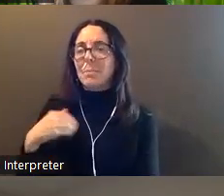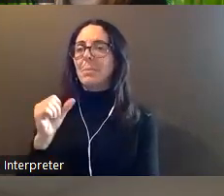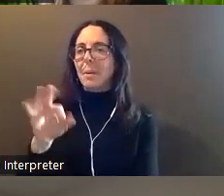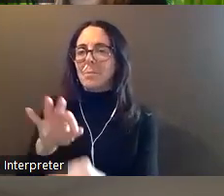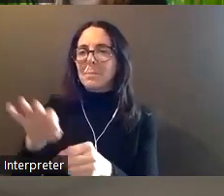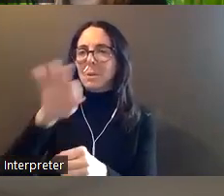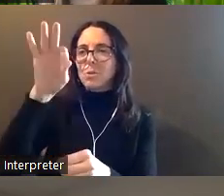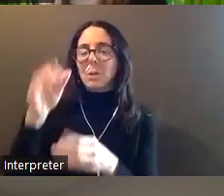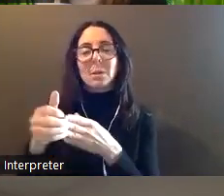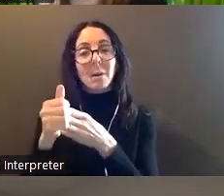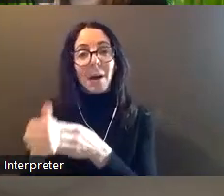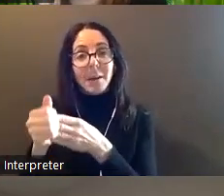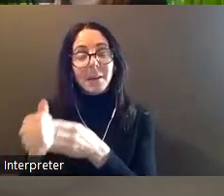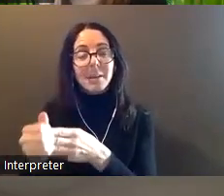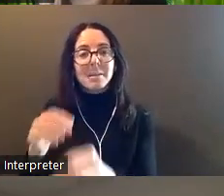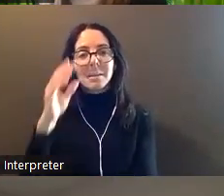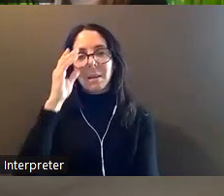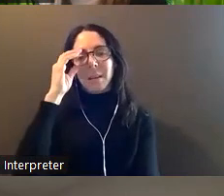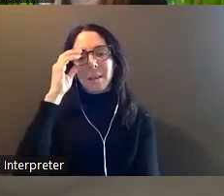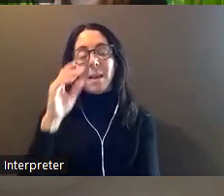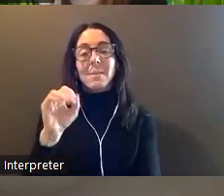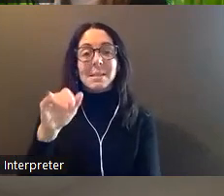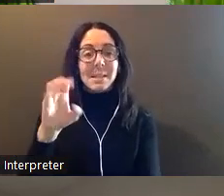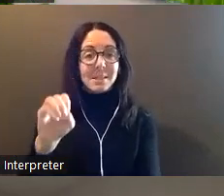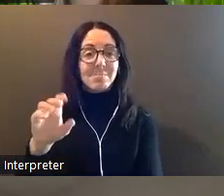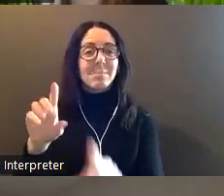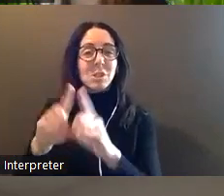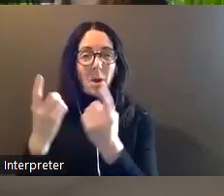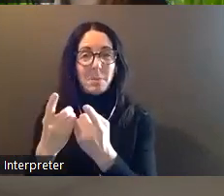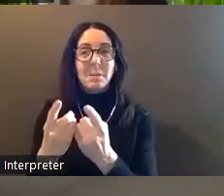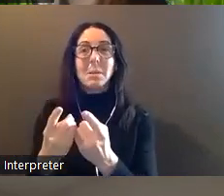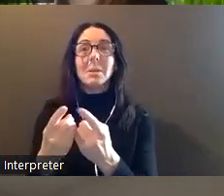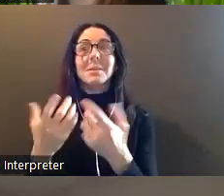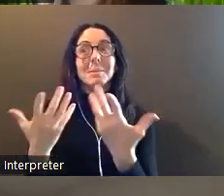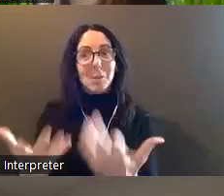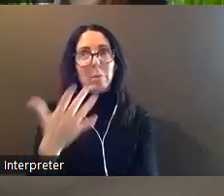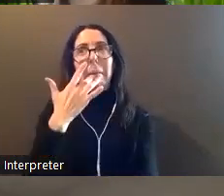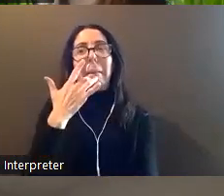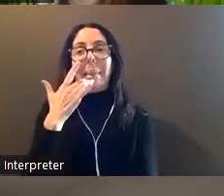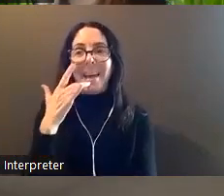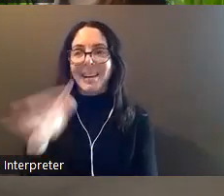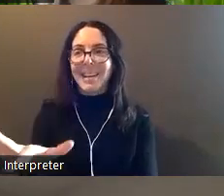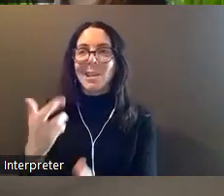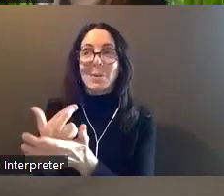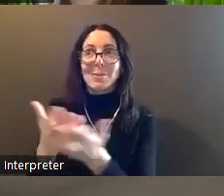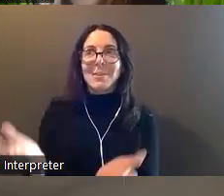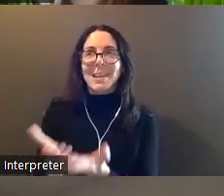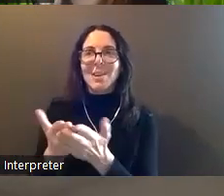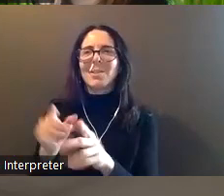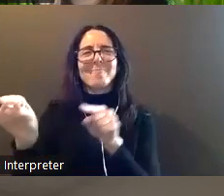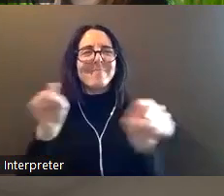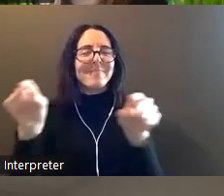spiritual guidance and ethicist departments. We're very fortunate to have these resources available to us.